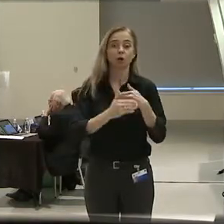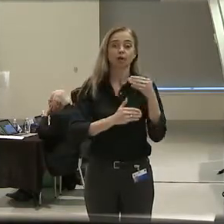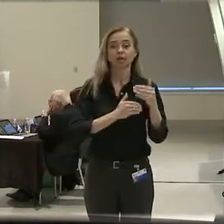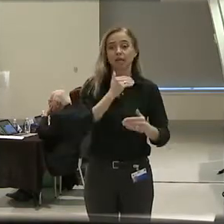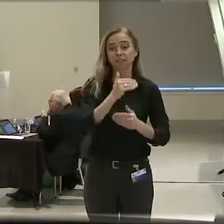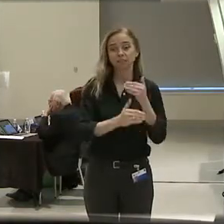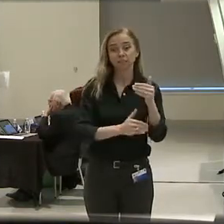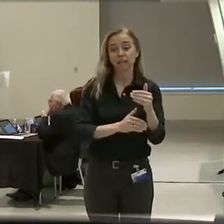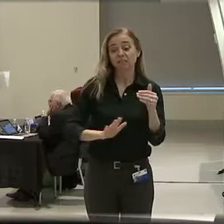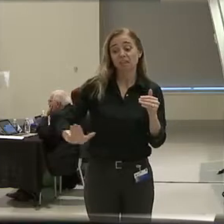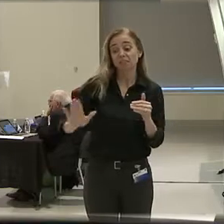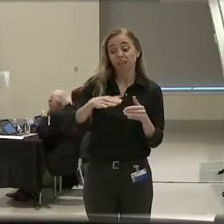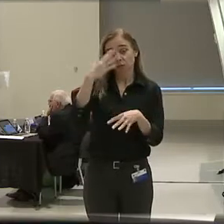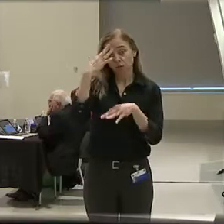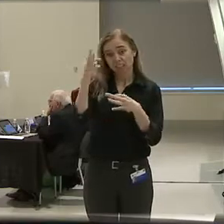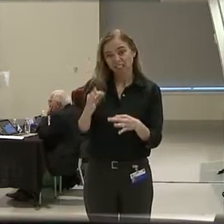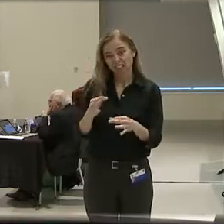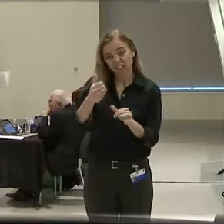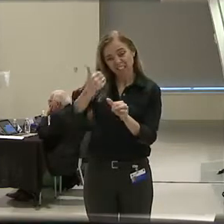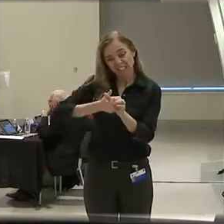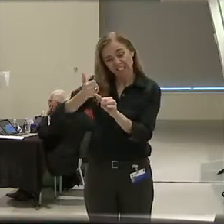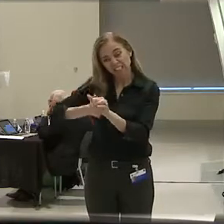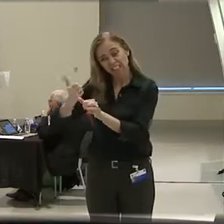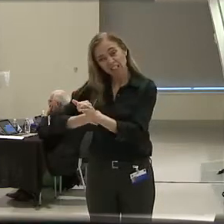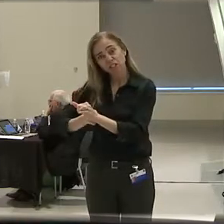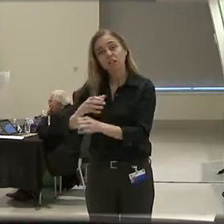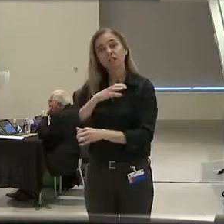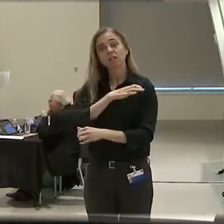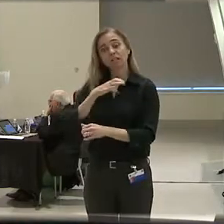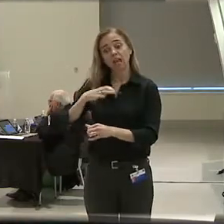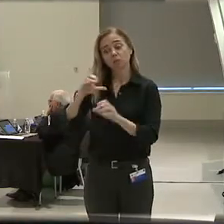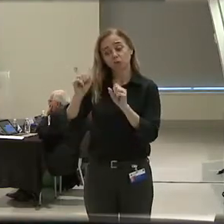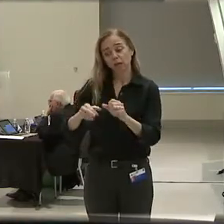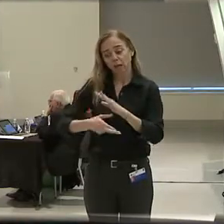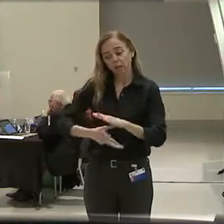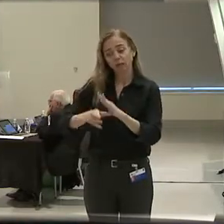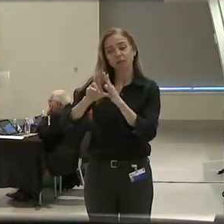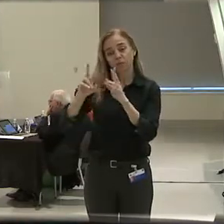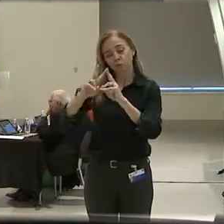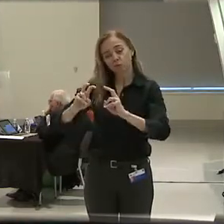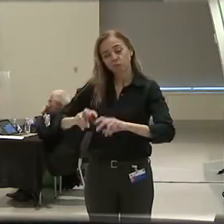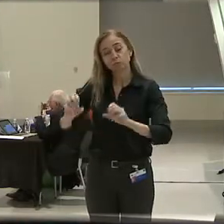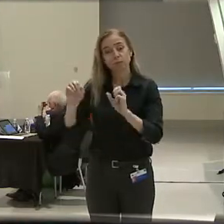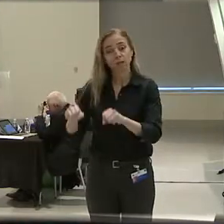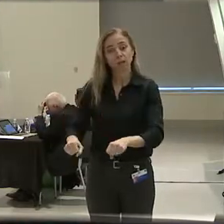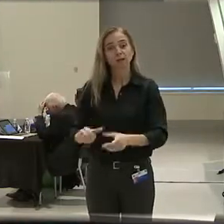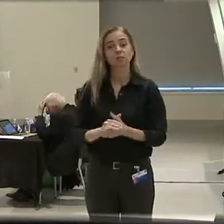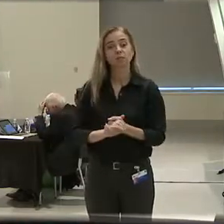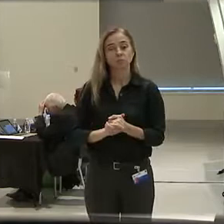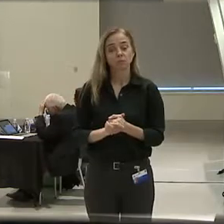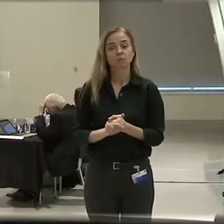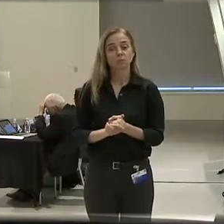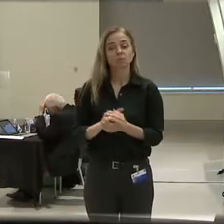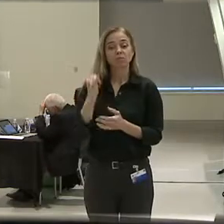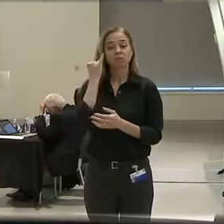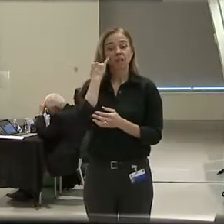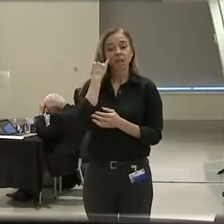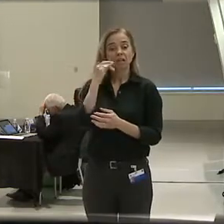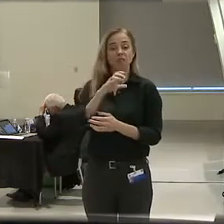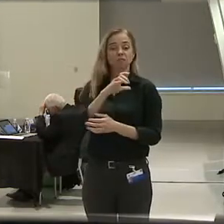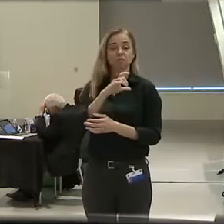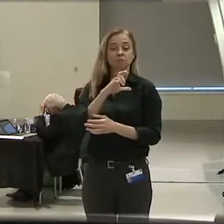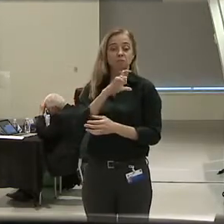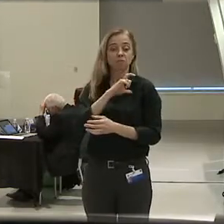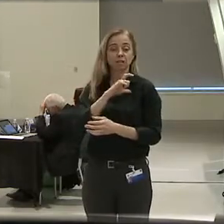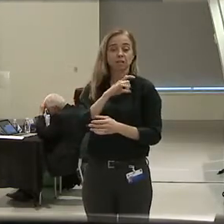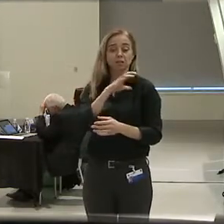every decision they make is subject to council review. The council, if the police commission makes a